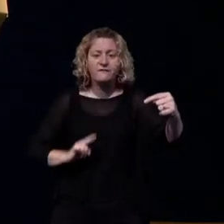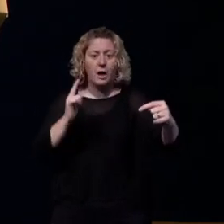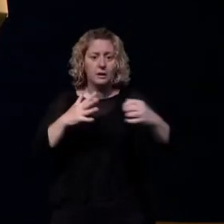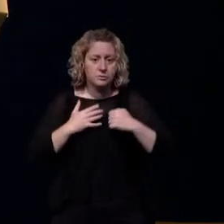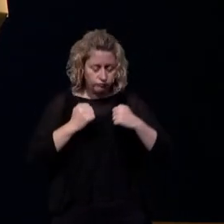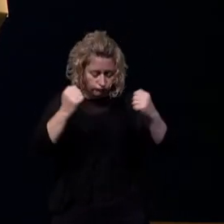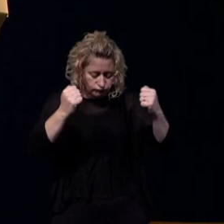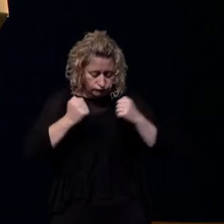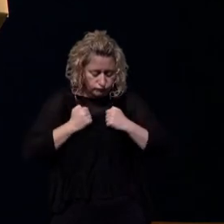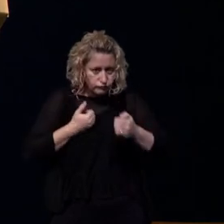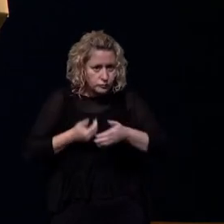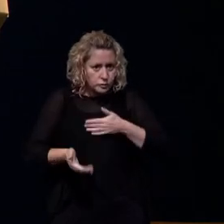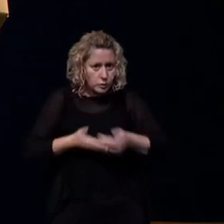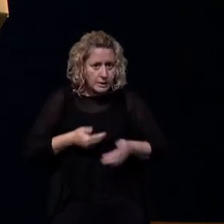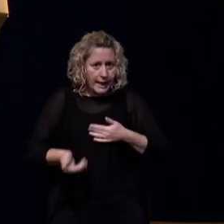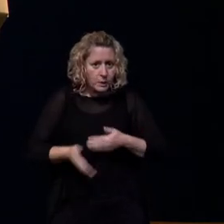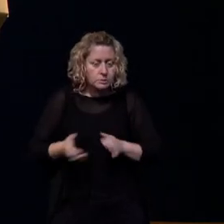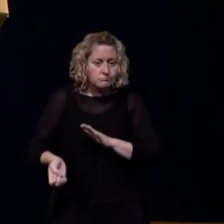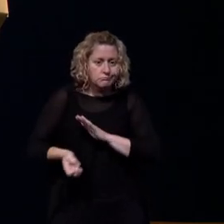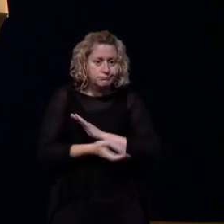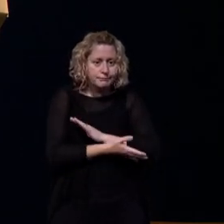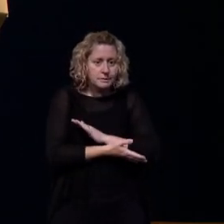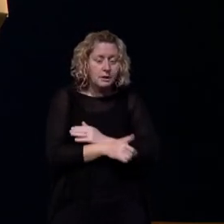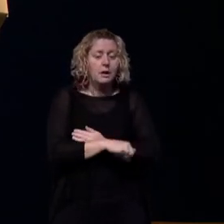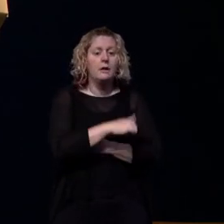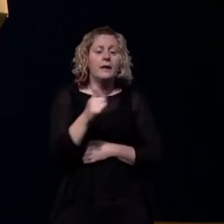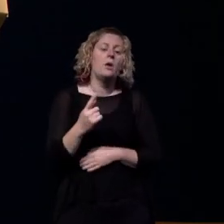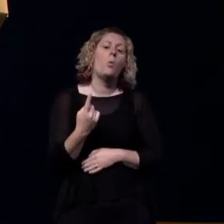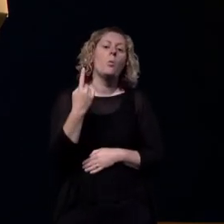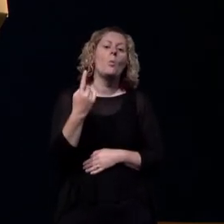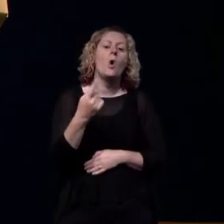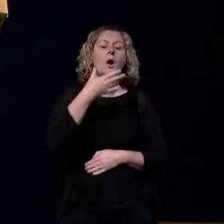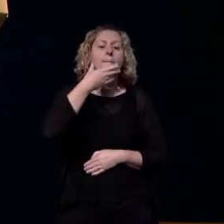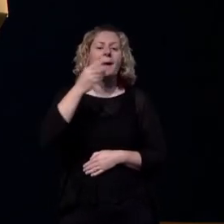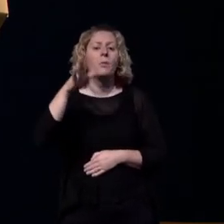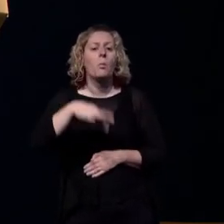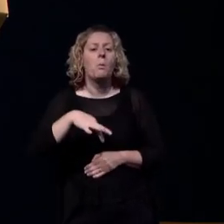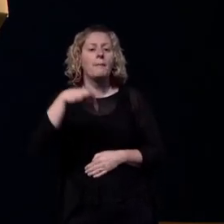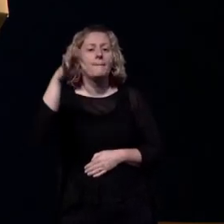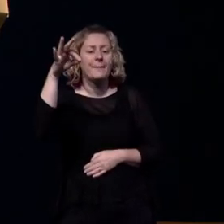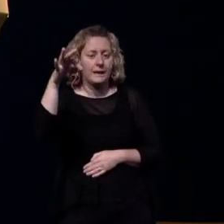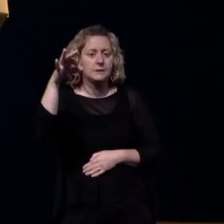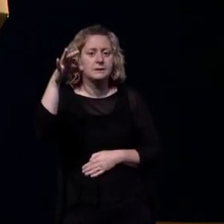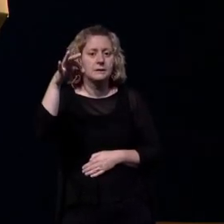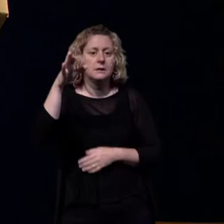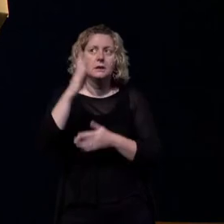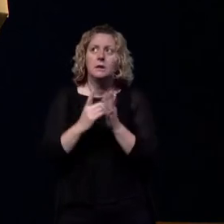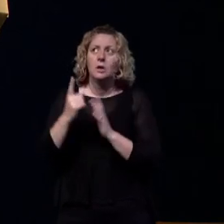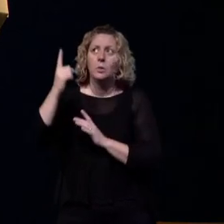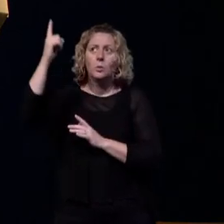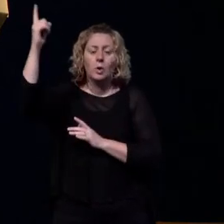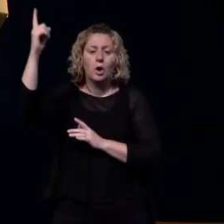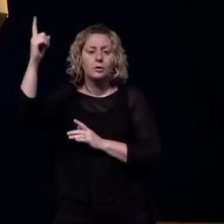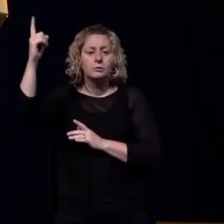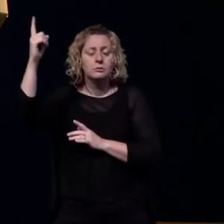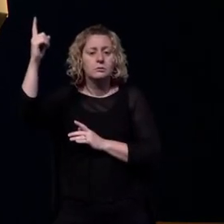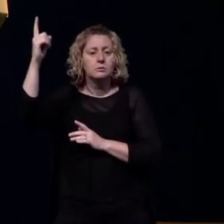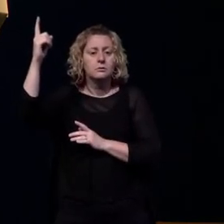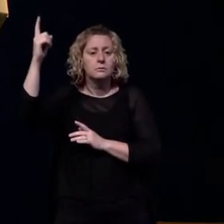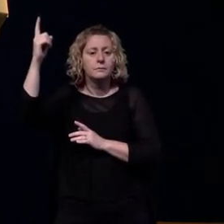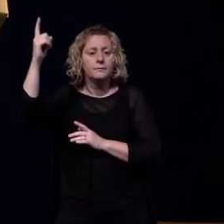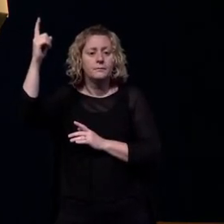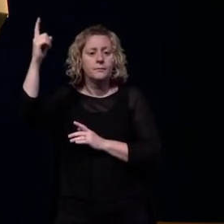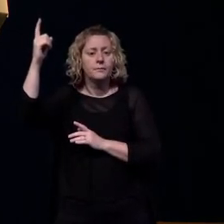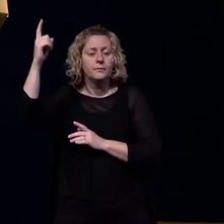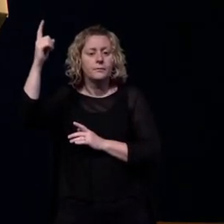that one man will be picked from tribe, family, individual. And God will give the identity, but he won't